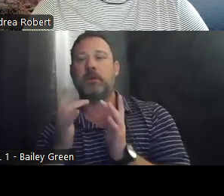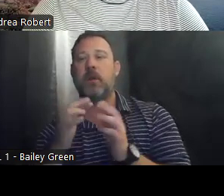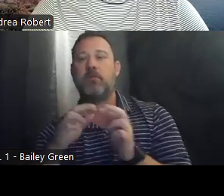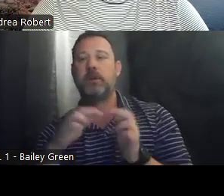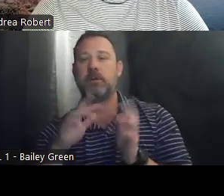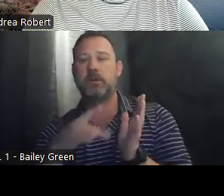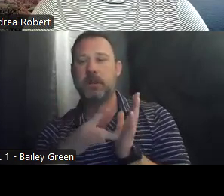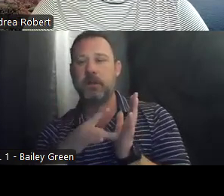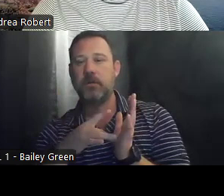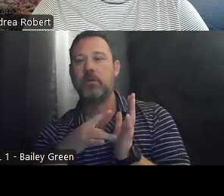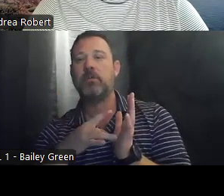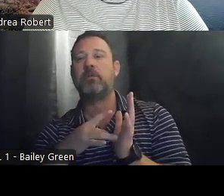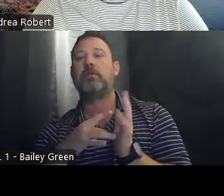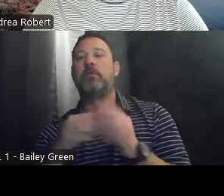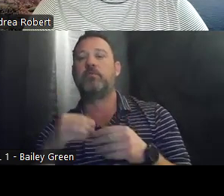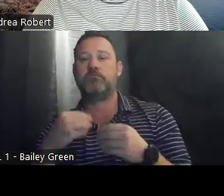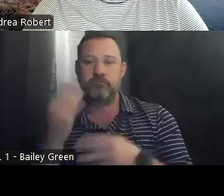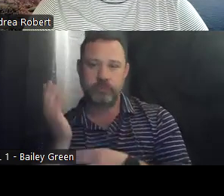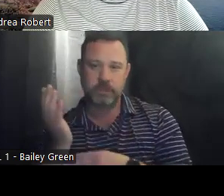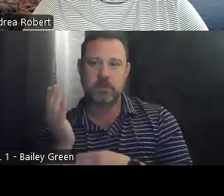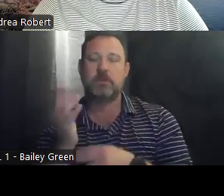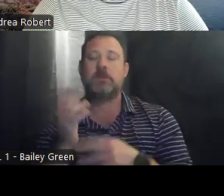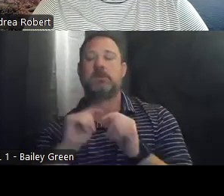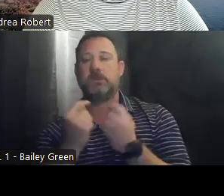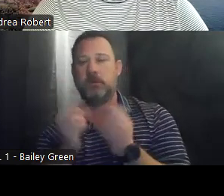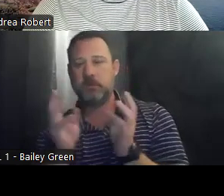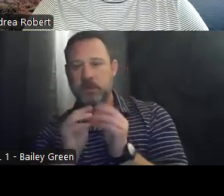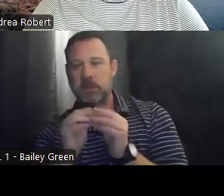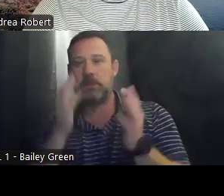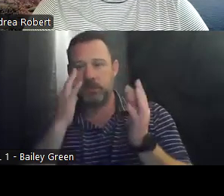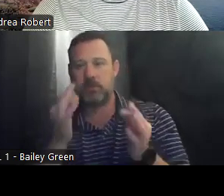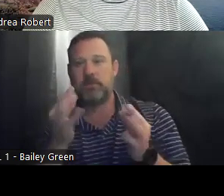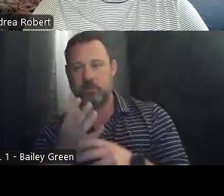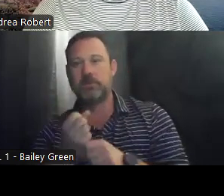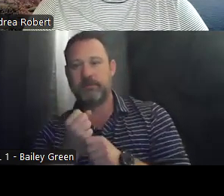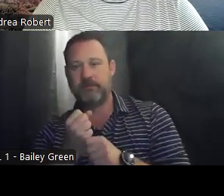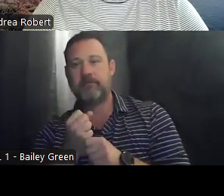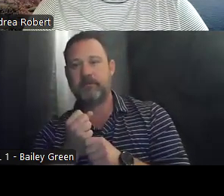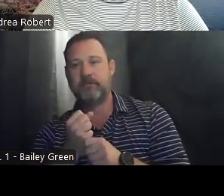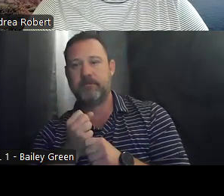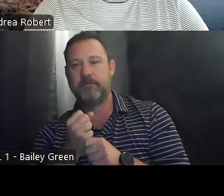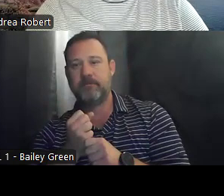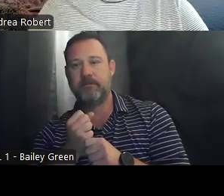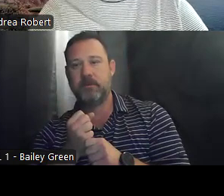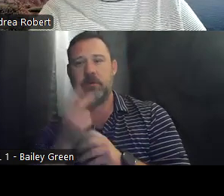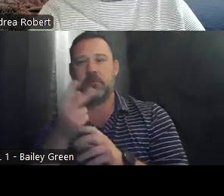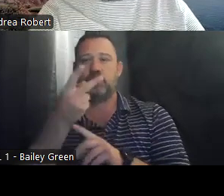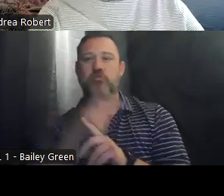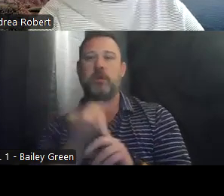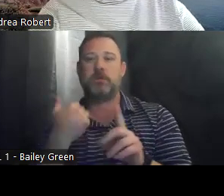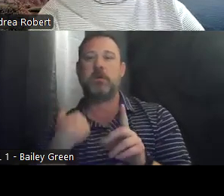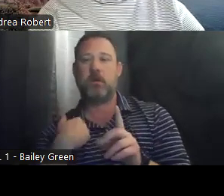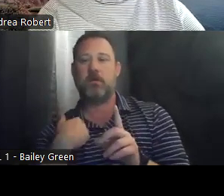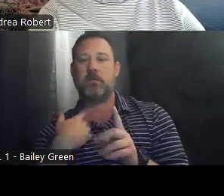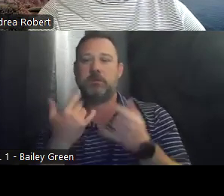center. We presented the case, planning team meeting. It was determined he would get it. This was 2 months ago. We